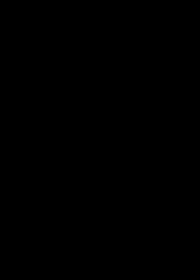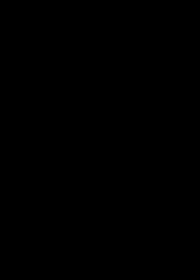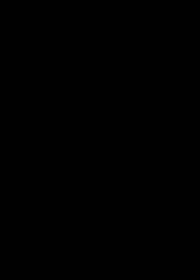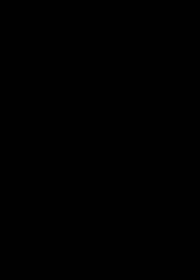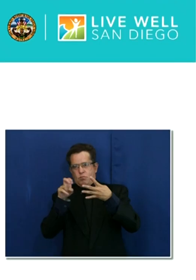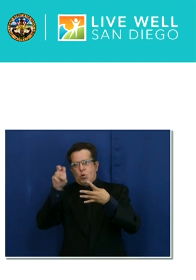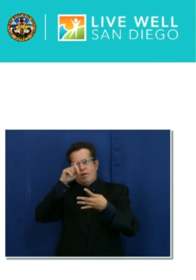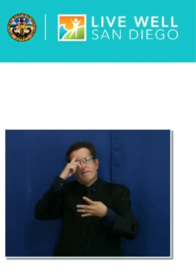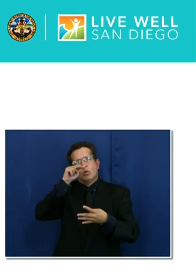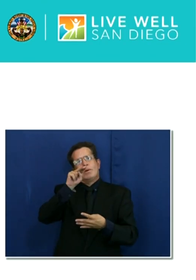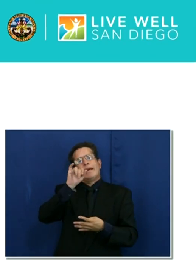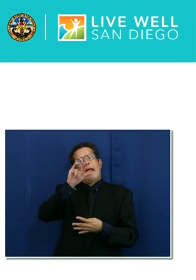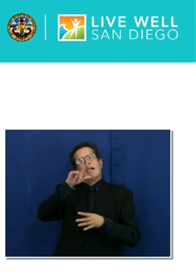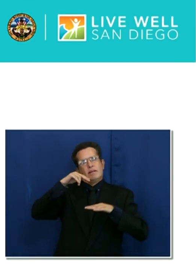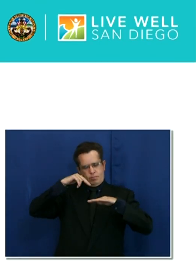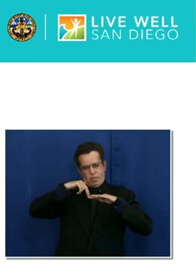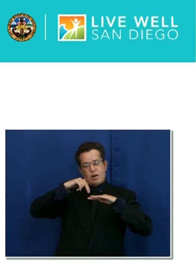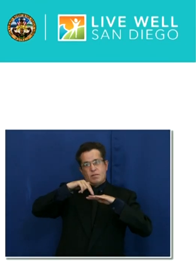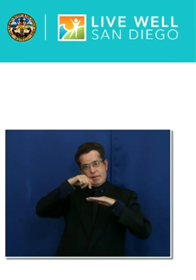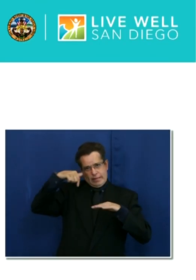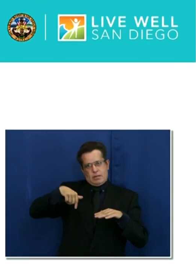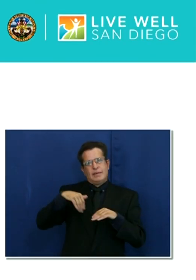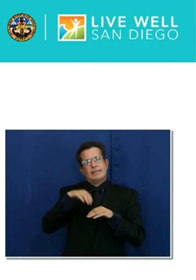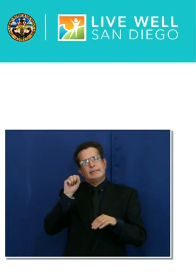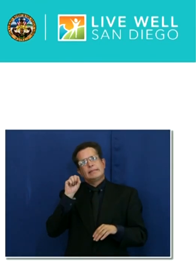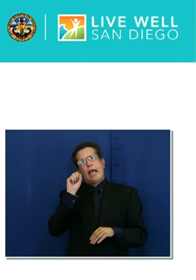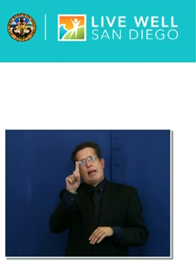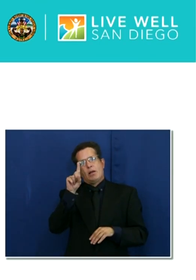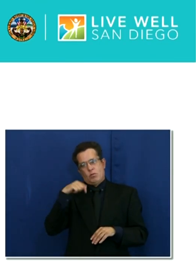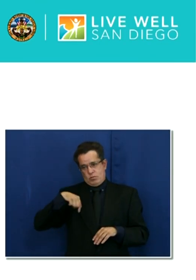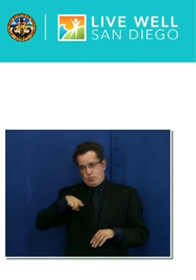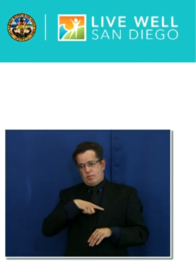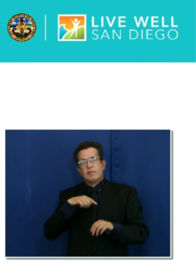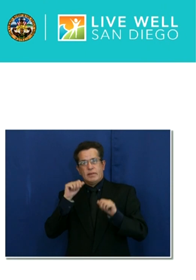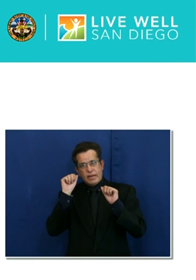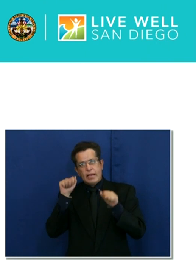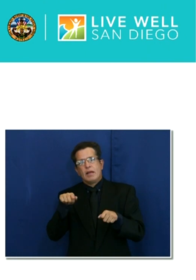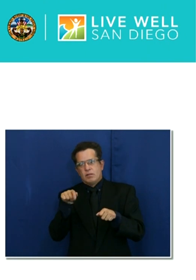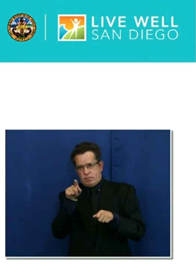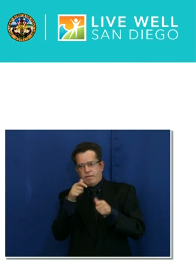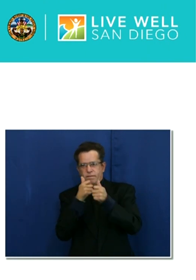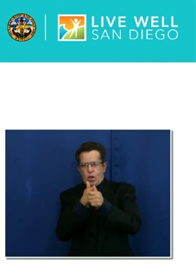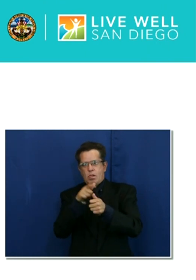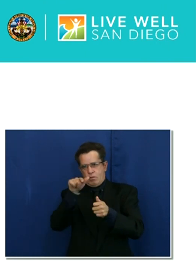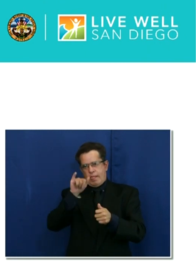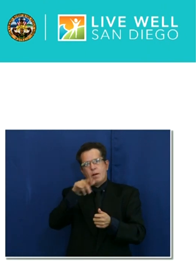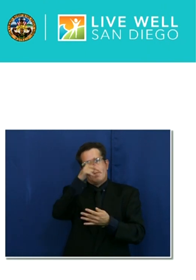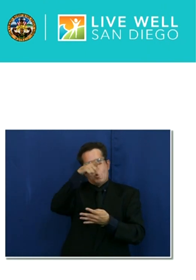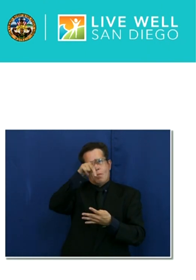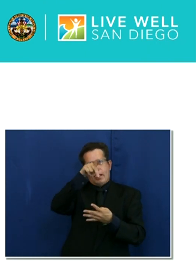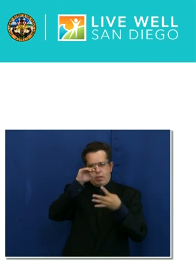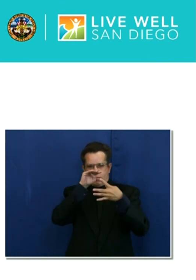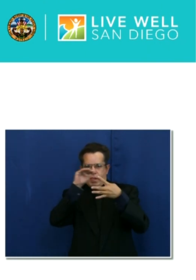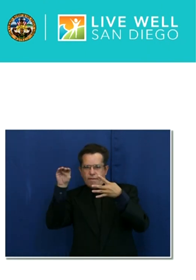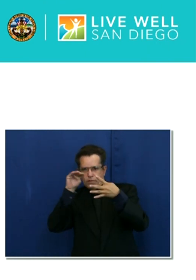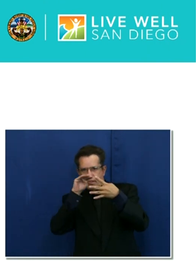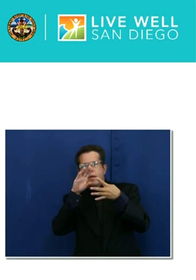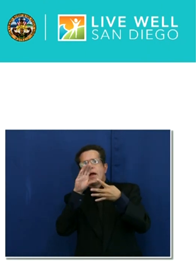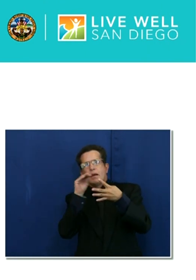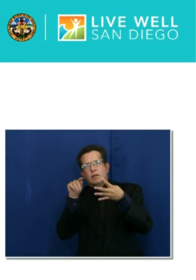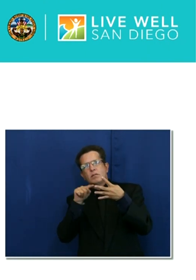tier. San Diego, being in the red tier, can enjoy those purple tier activities plus those activities that